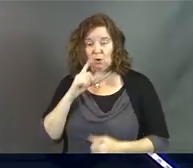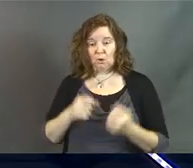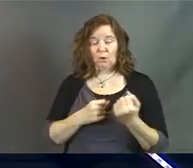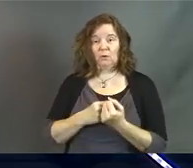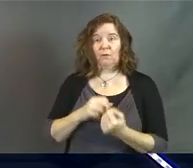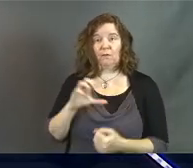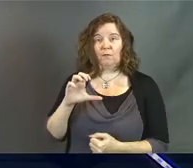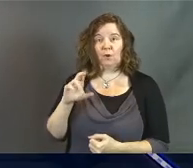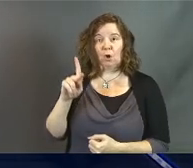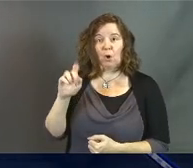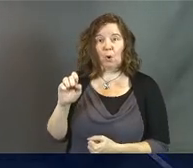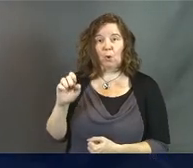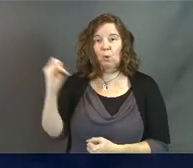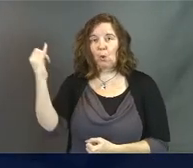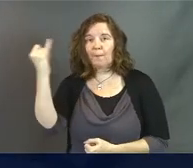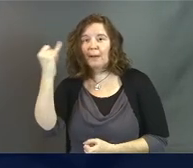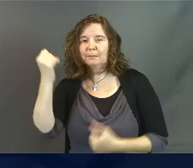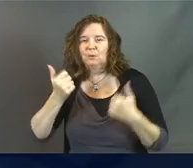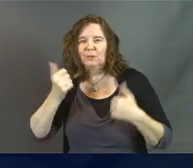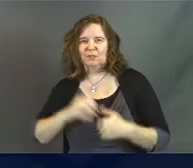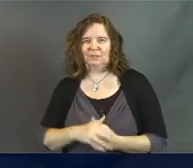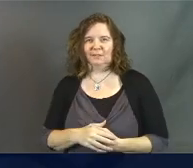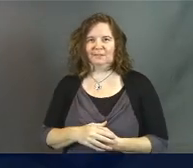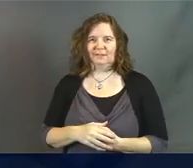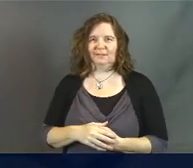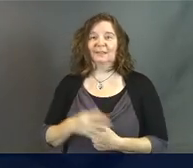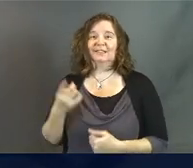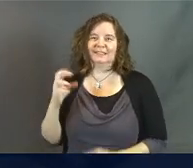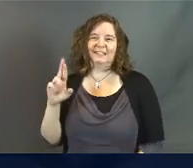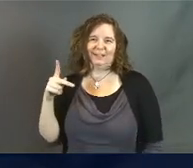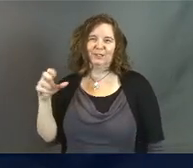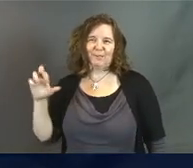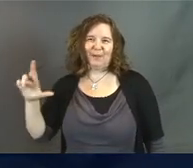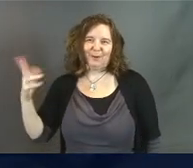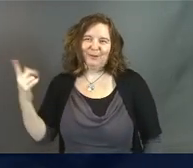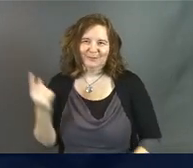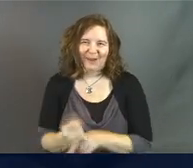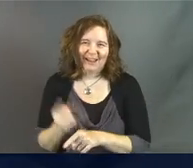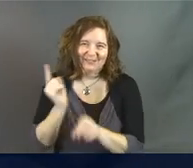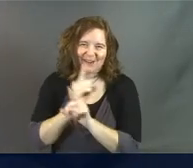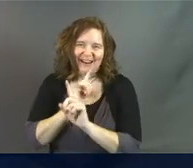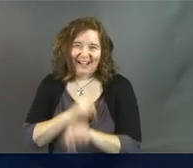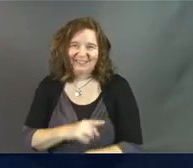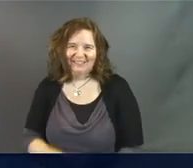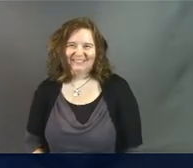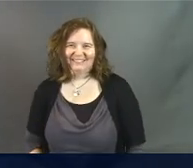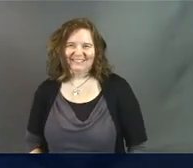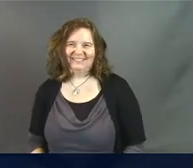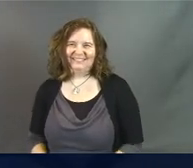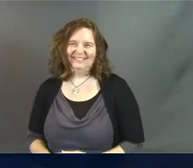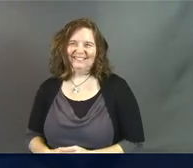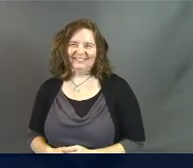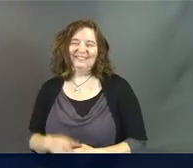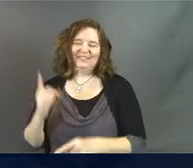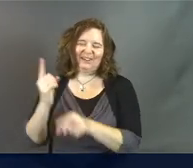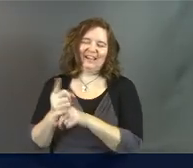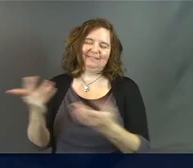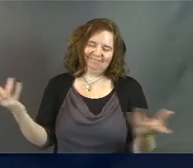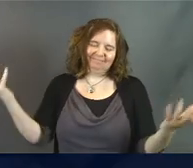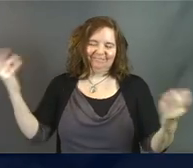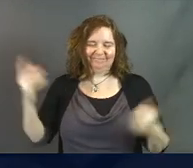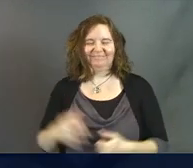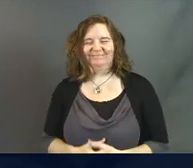for Coke or for Pepsi? Oh. Dr. Pepper. It's Dr. Pepper is the right answer. Right?